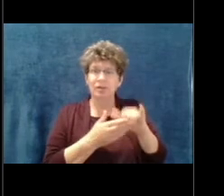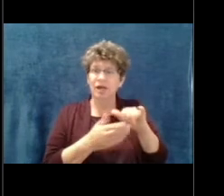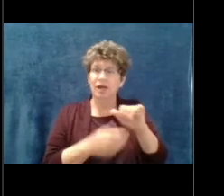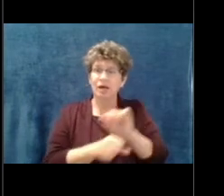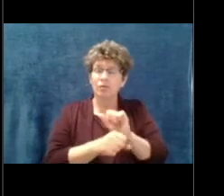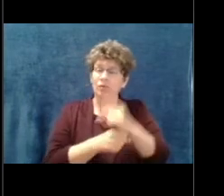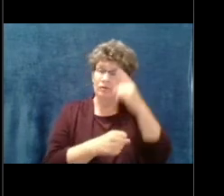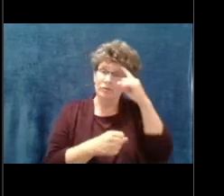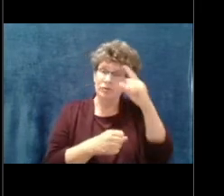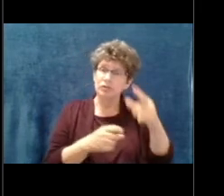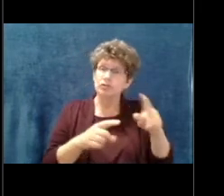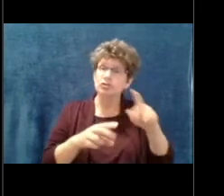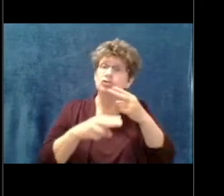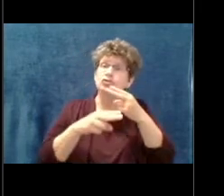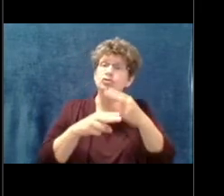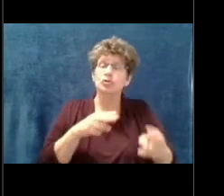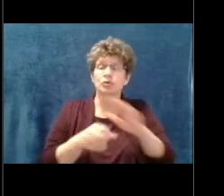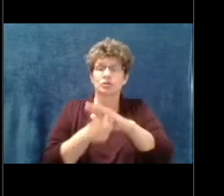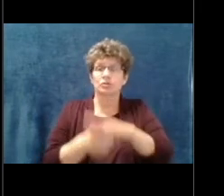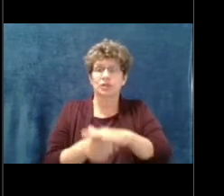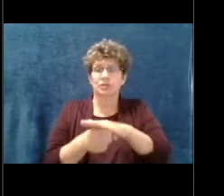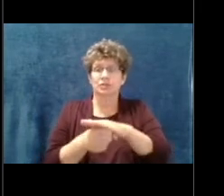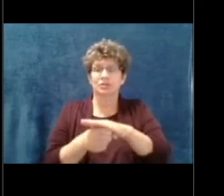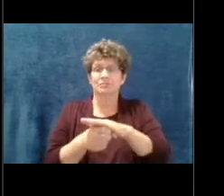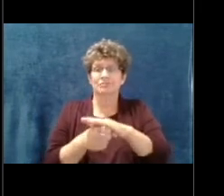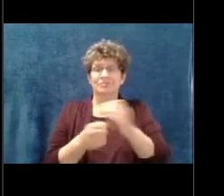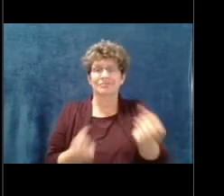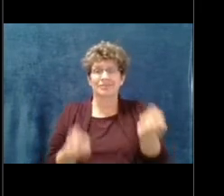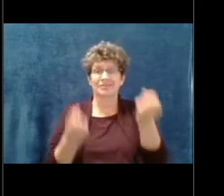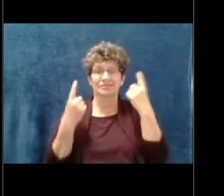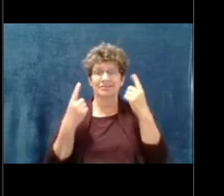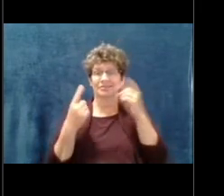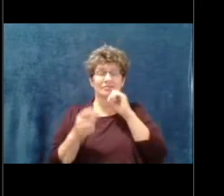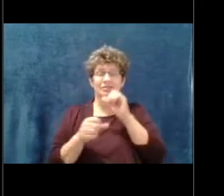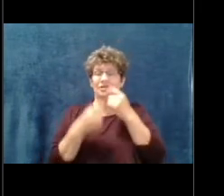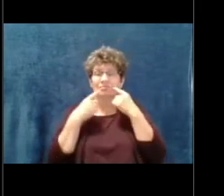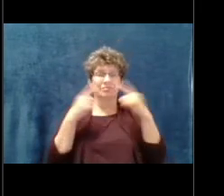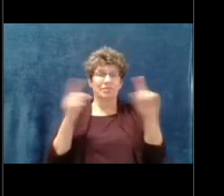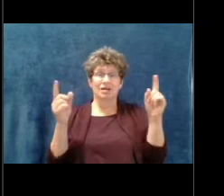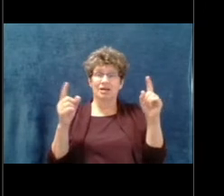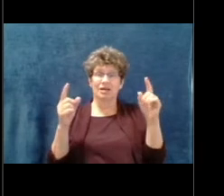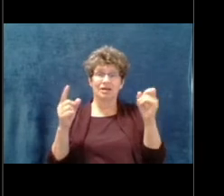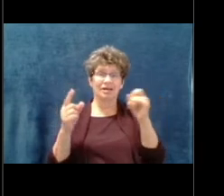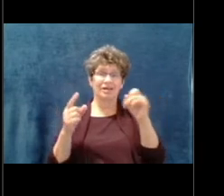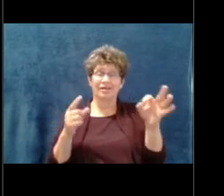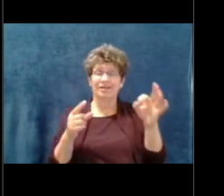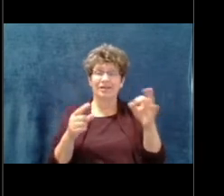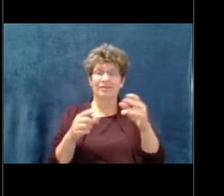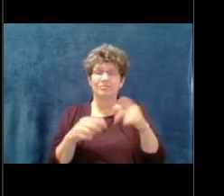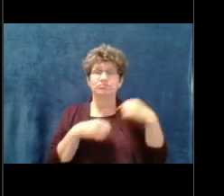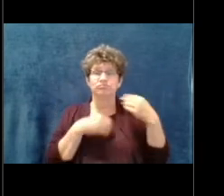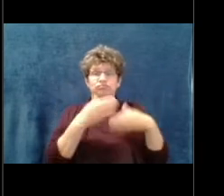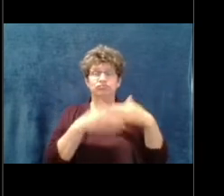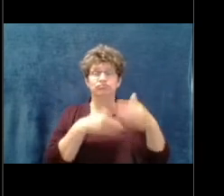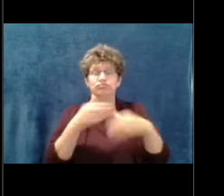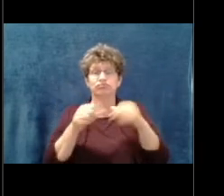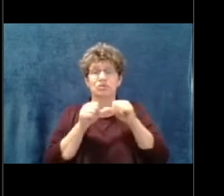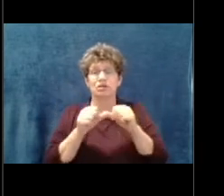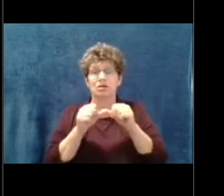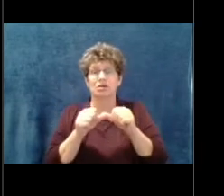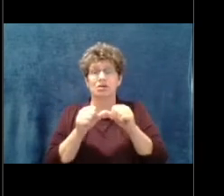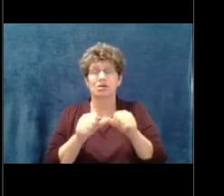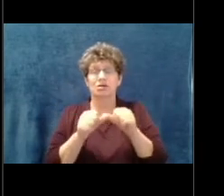so well for long-term things that are going on and on and on. At that point, you actually need that self-care to support you to get through